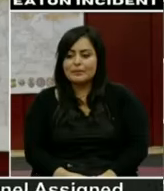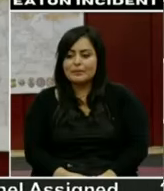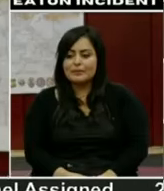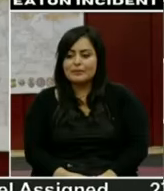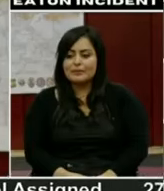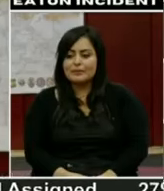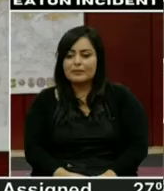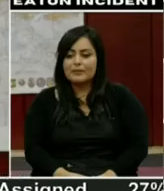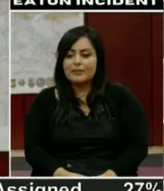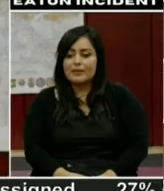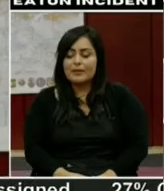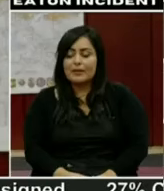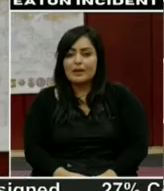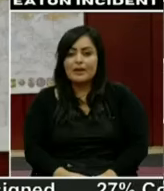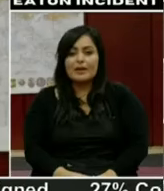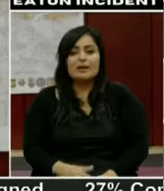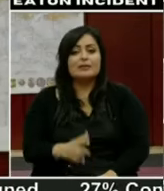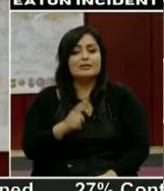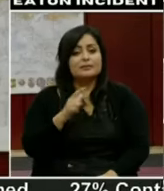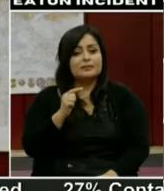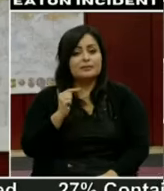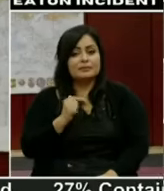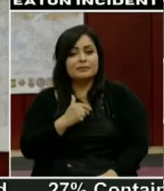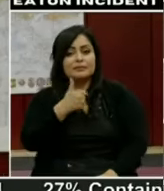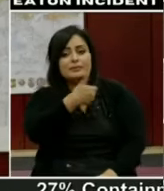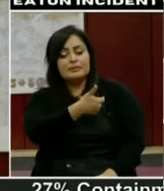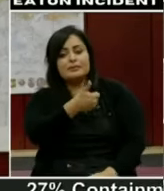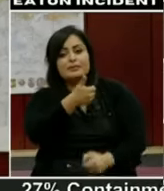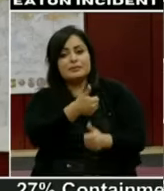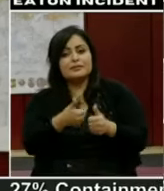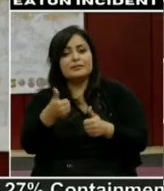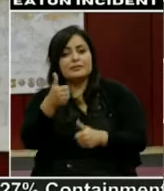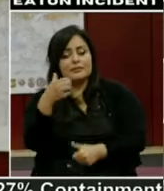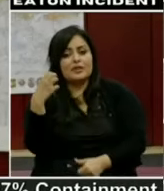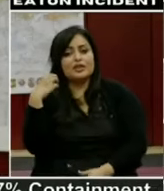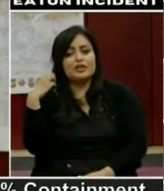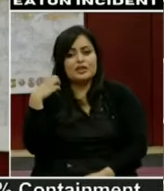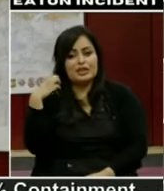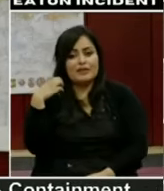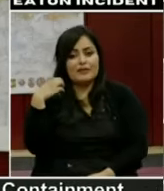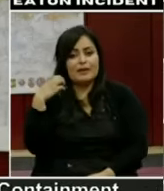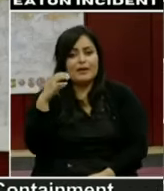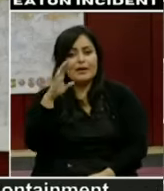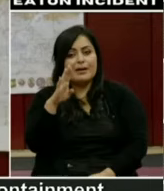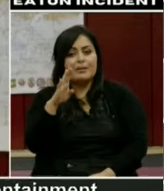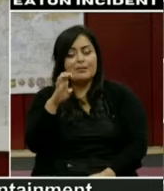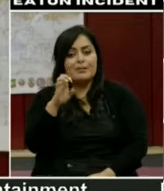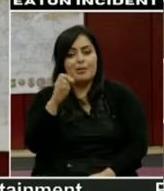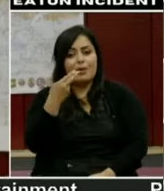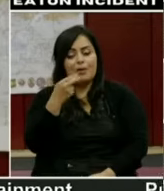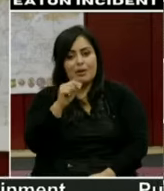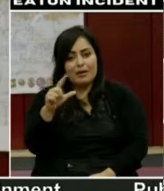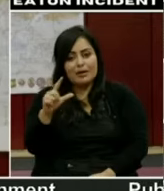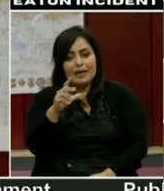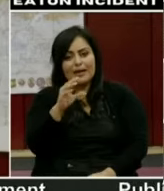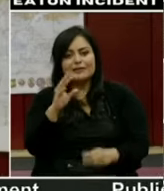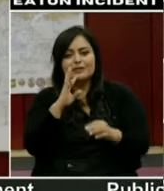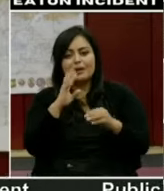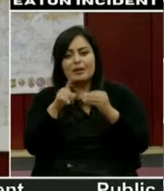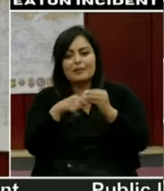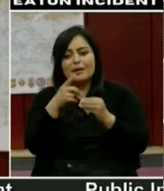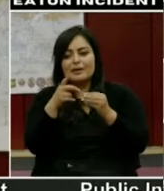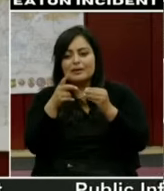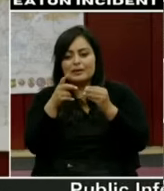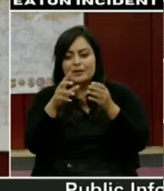So with that, I'm going to turn it over to Chief Bolhall in the incident and talk a little bit more about the damage and the